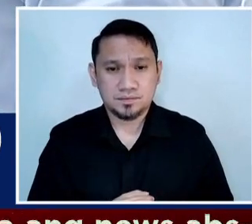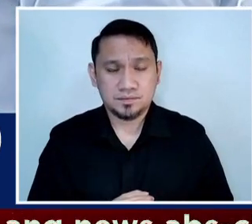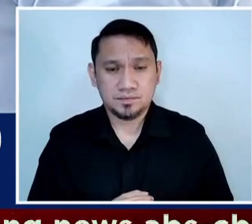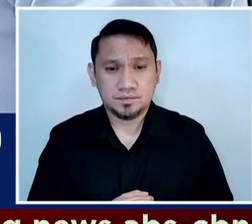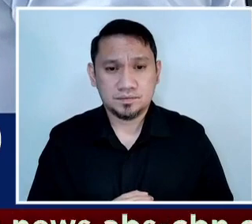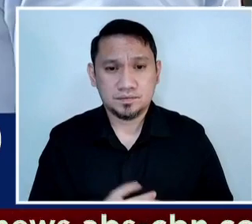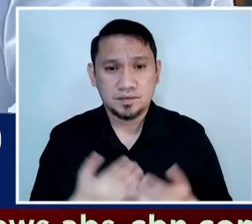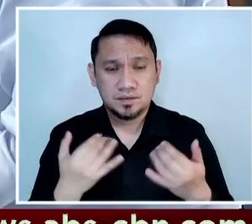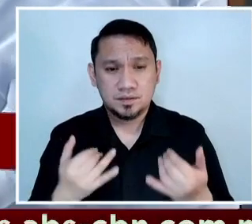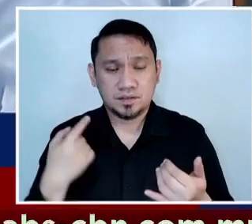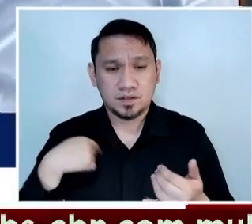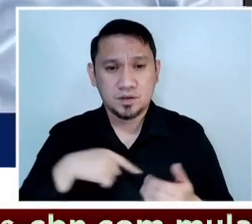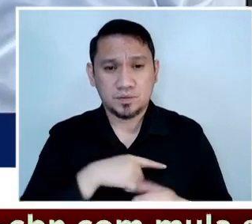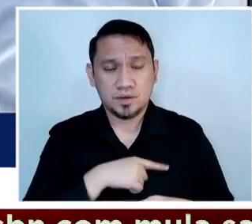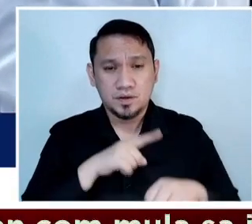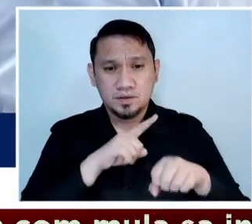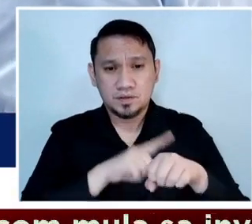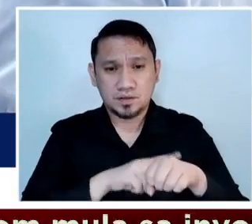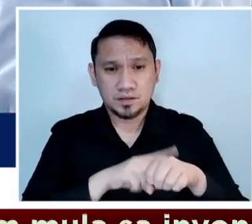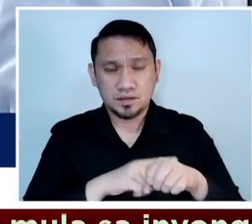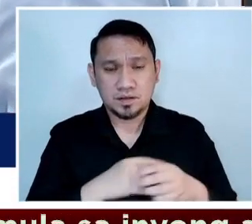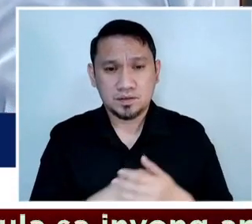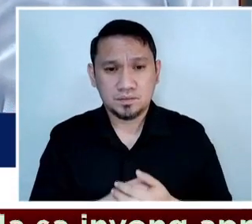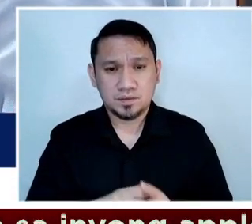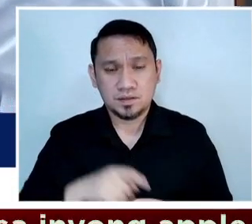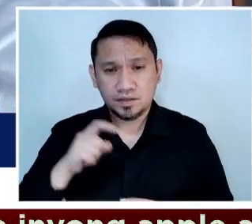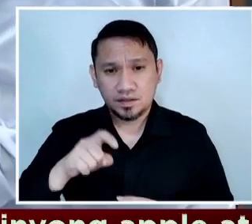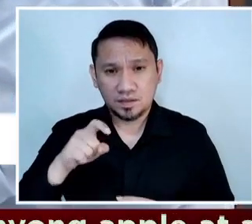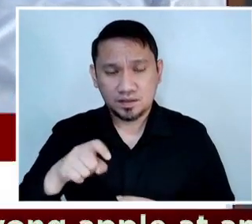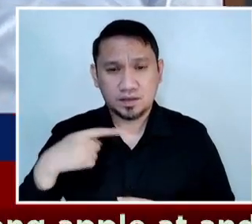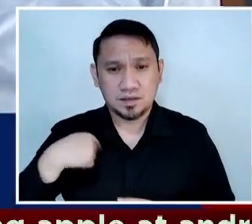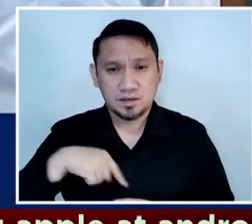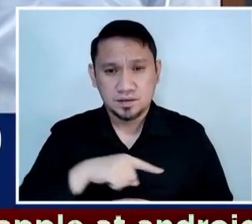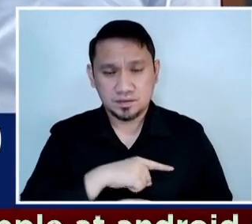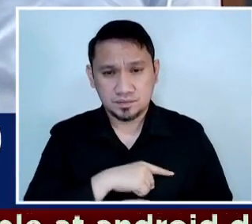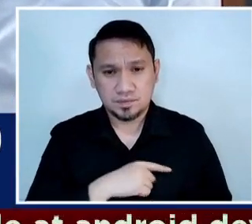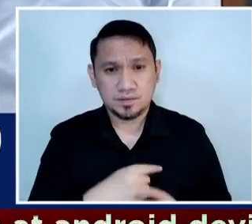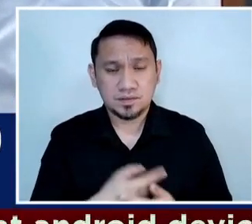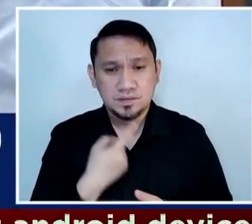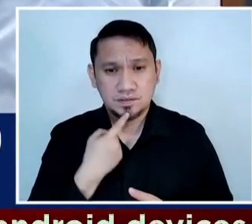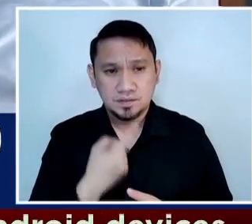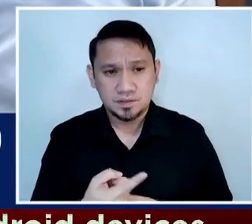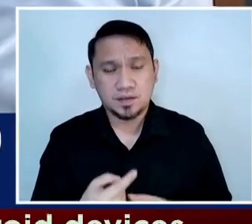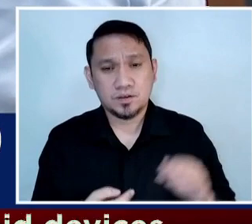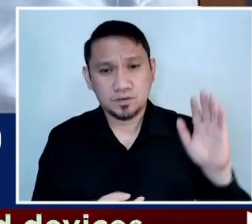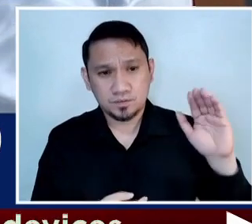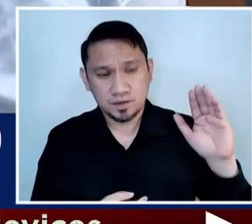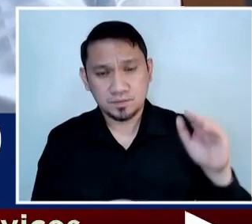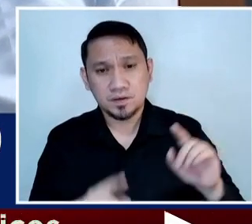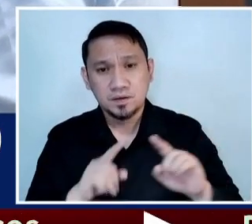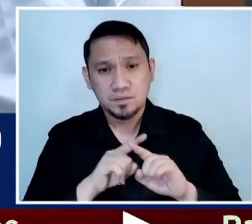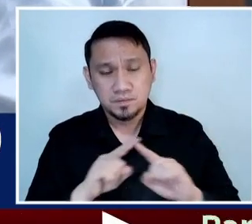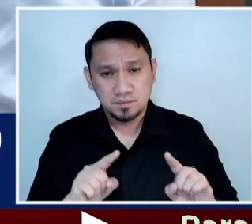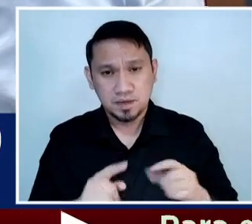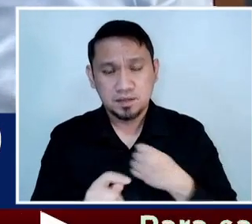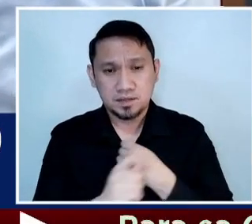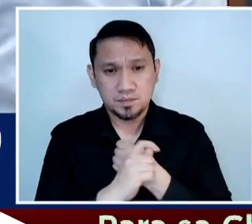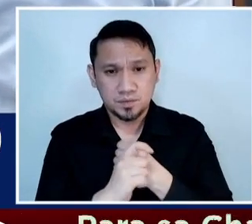na po tayo sa punto na kailangan natin magpaalam. Pero pansamantala